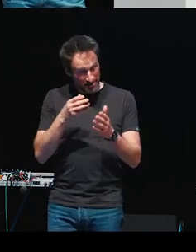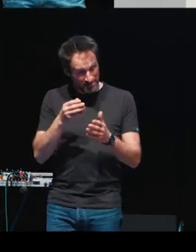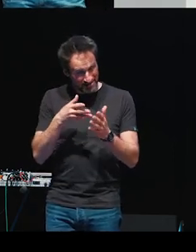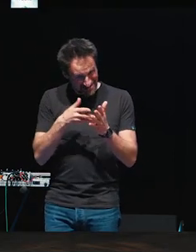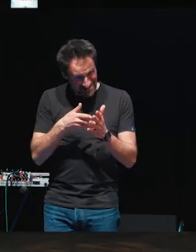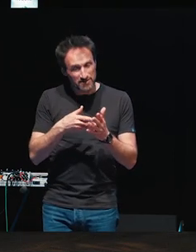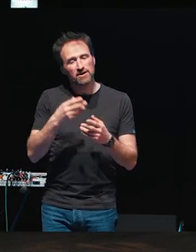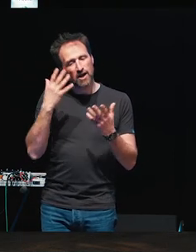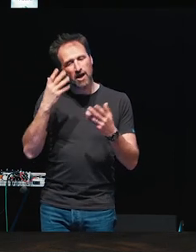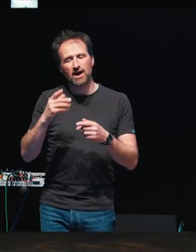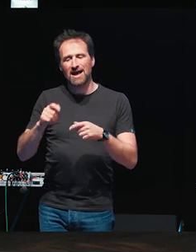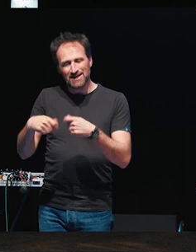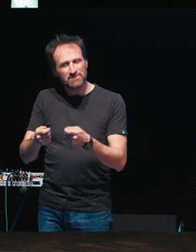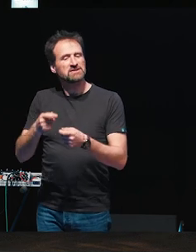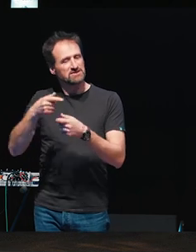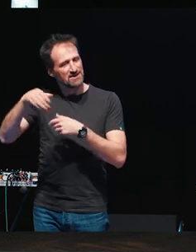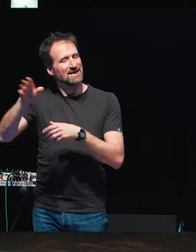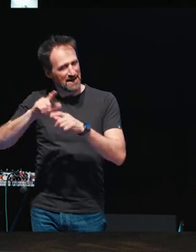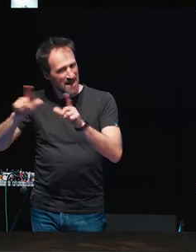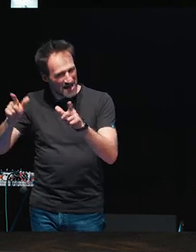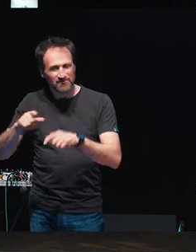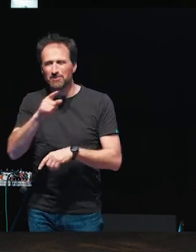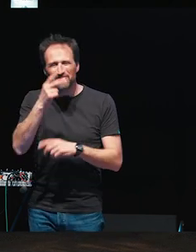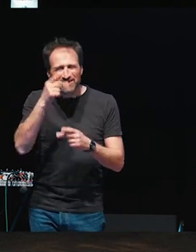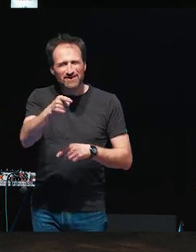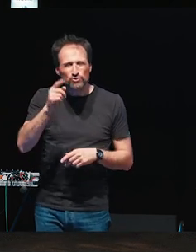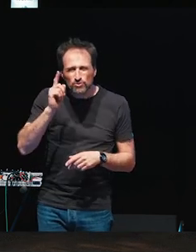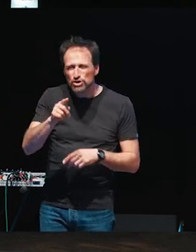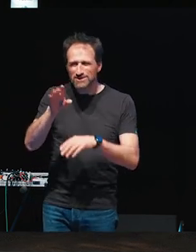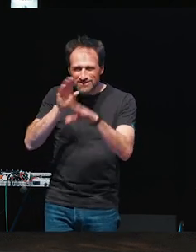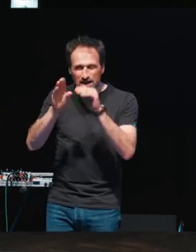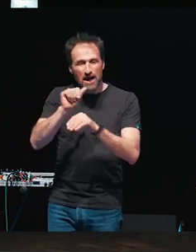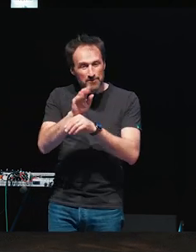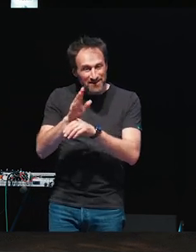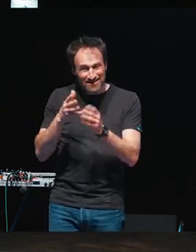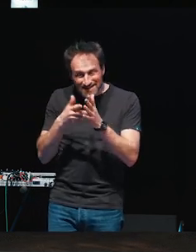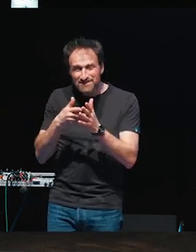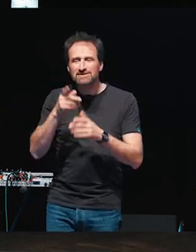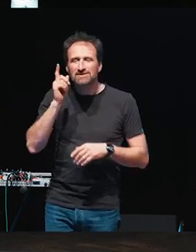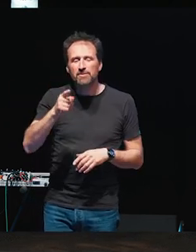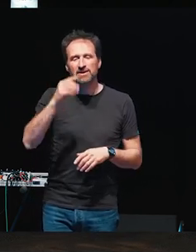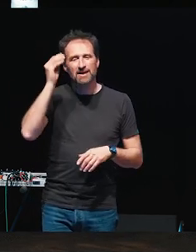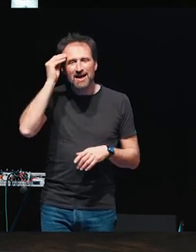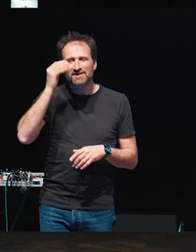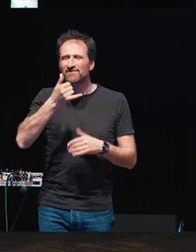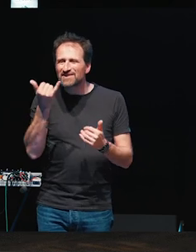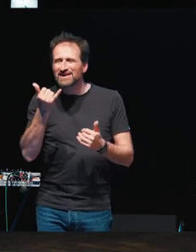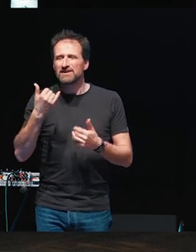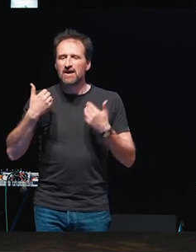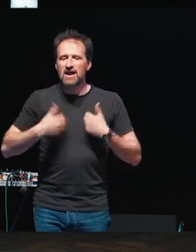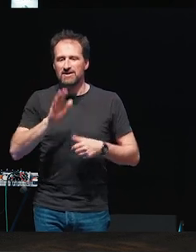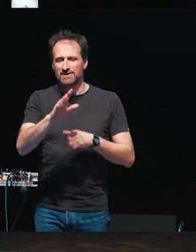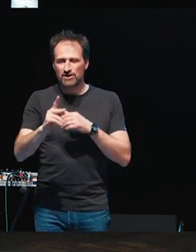learn about your product, you learn how they behave, and that helps you build your product much better for the next iterations.